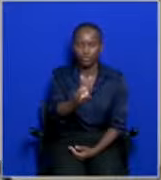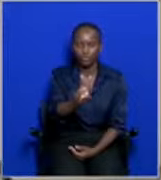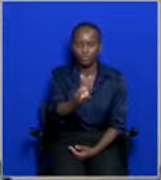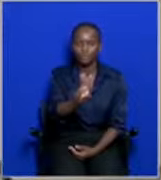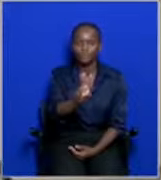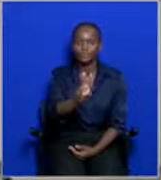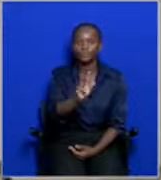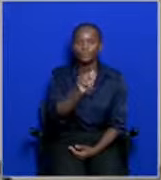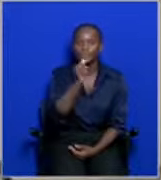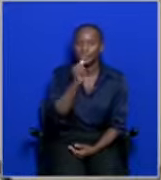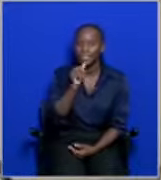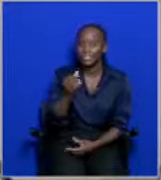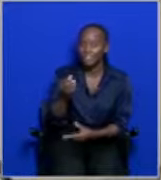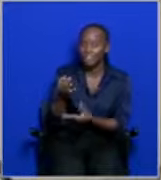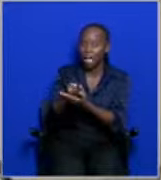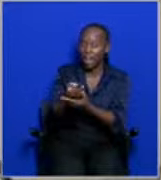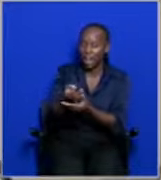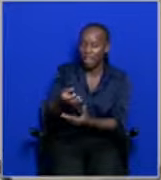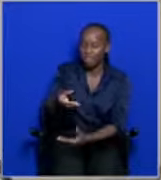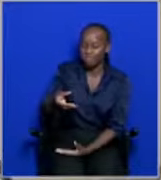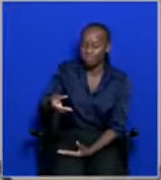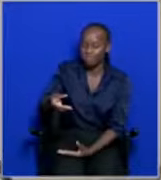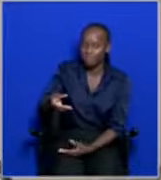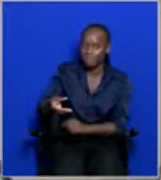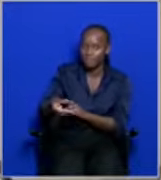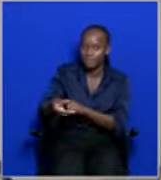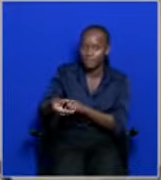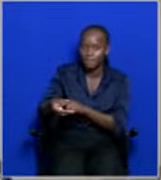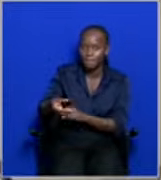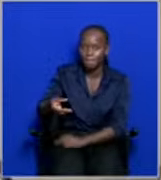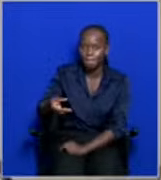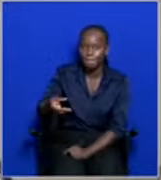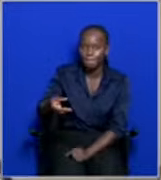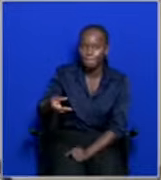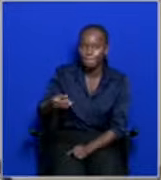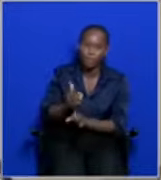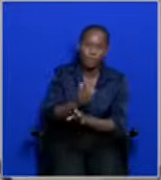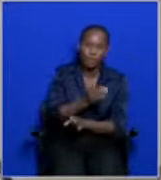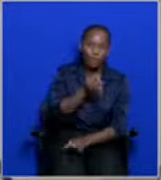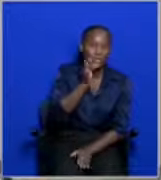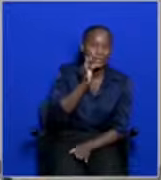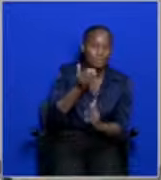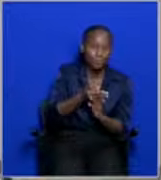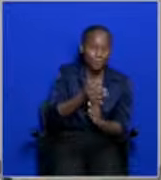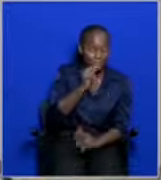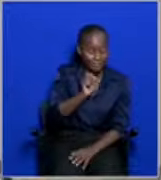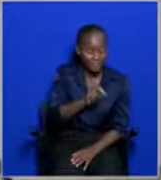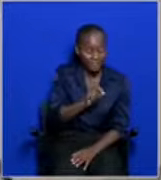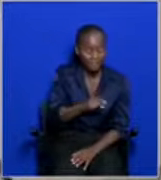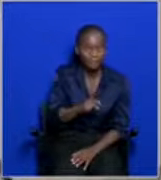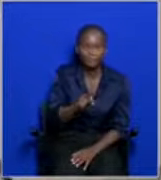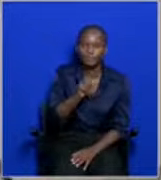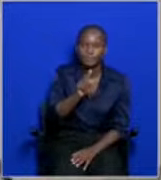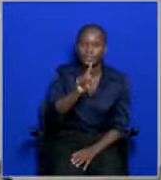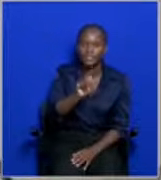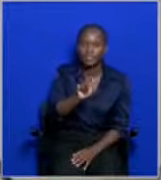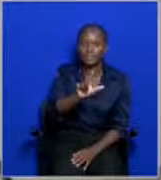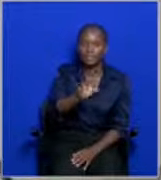at prior to tea break. And it starts, TLM 2 starts from page 93.